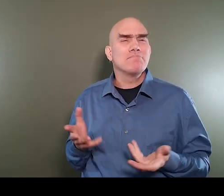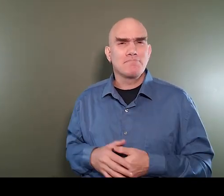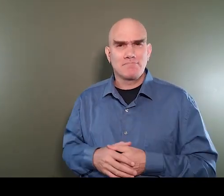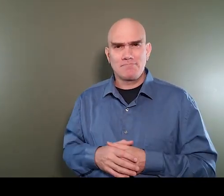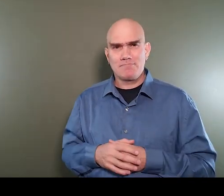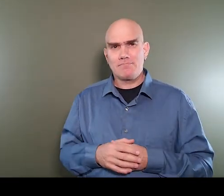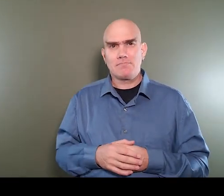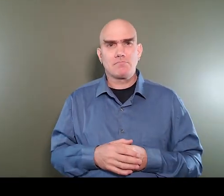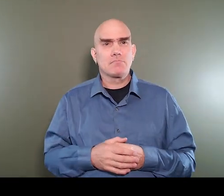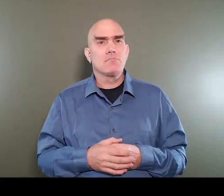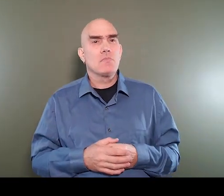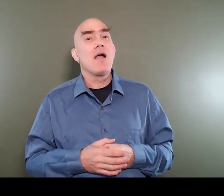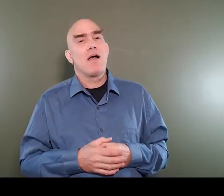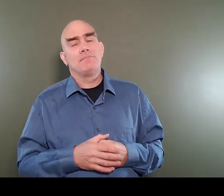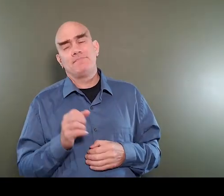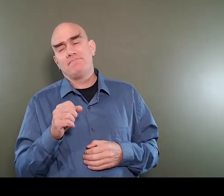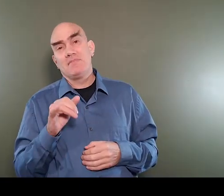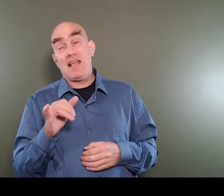What was that moment?